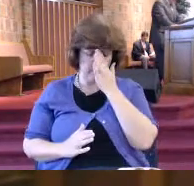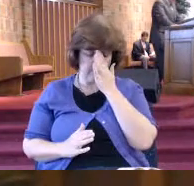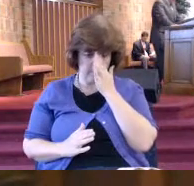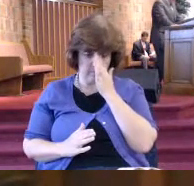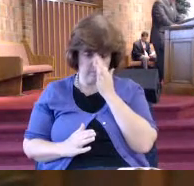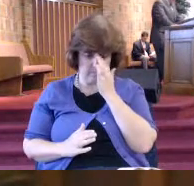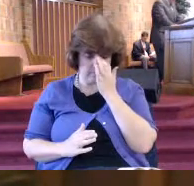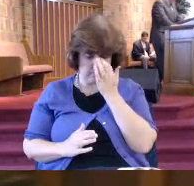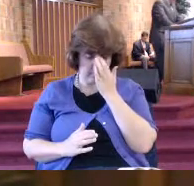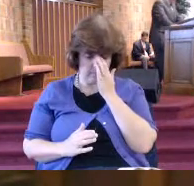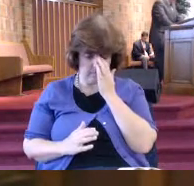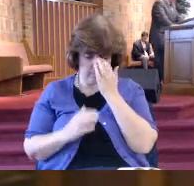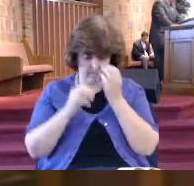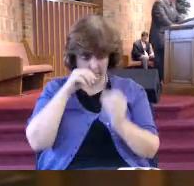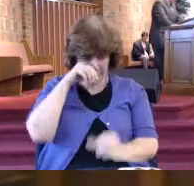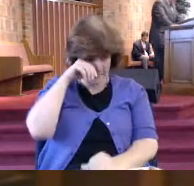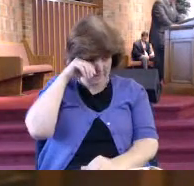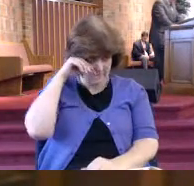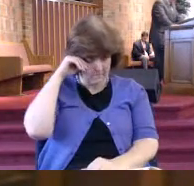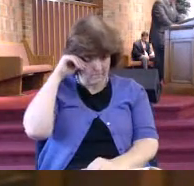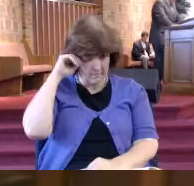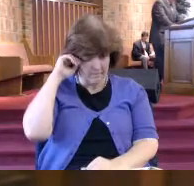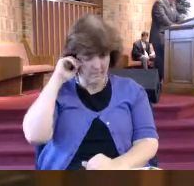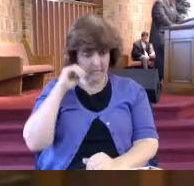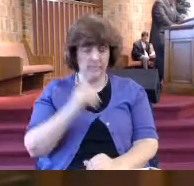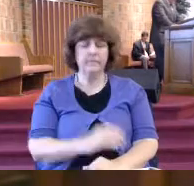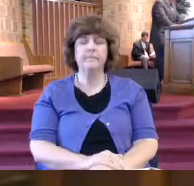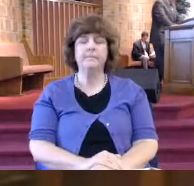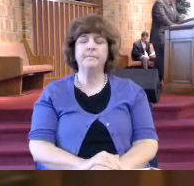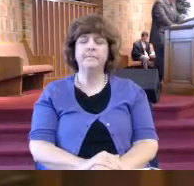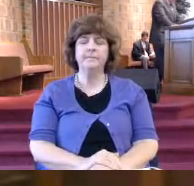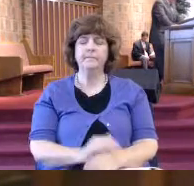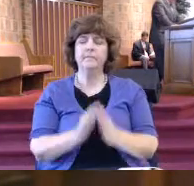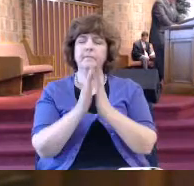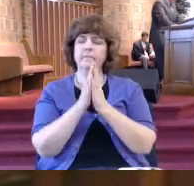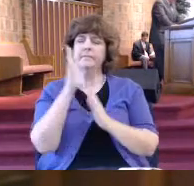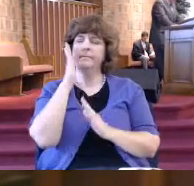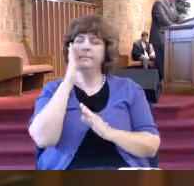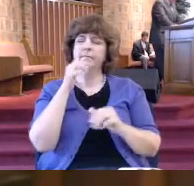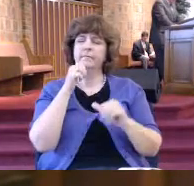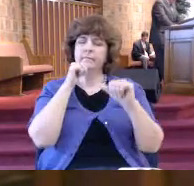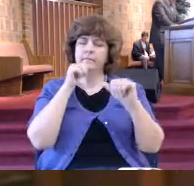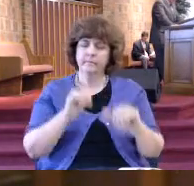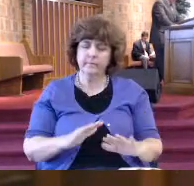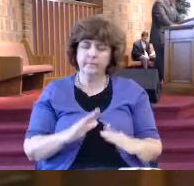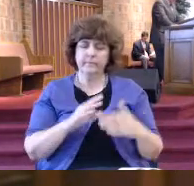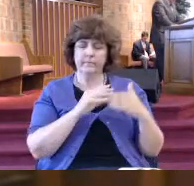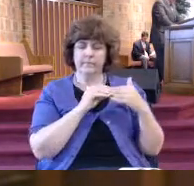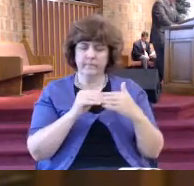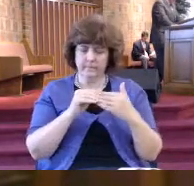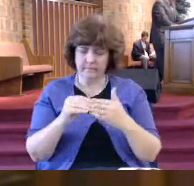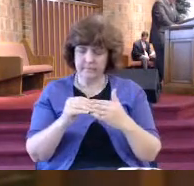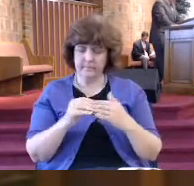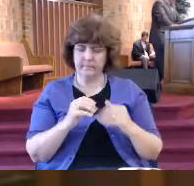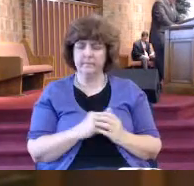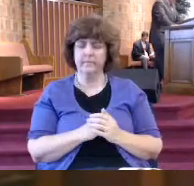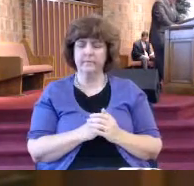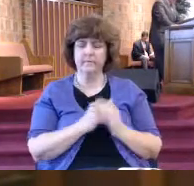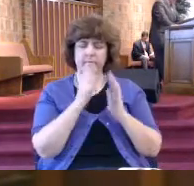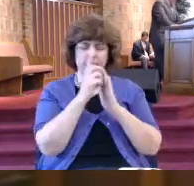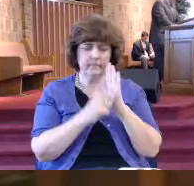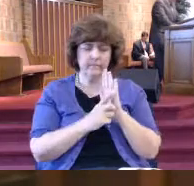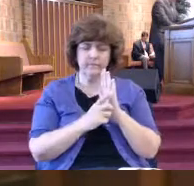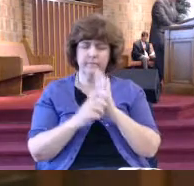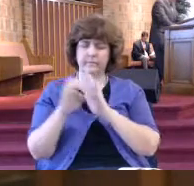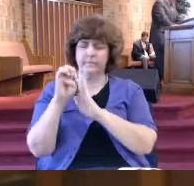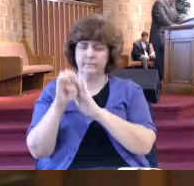We pray that you'll bless our leaders here, our deacons, our elders, those